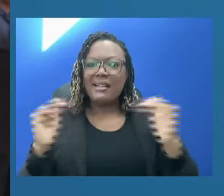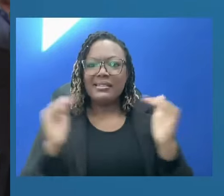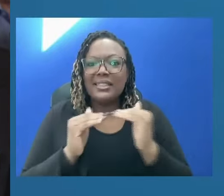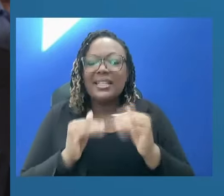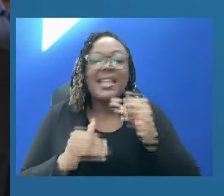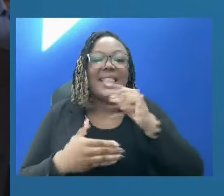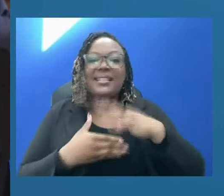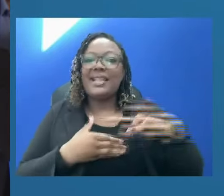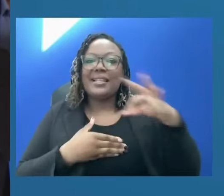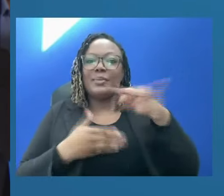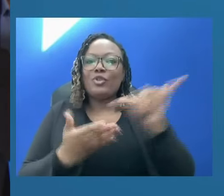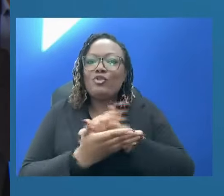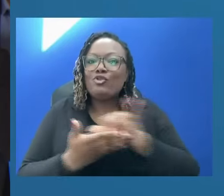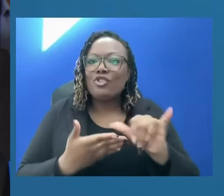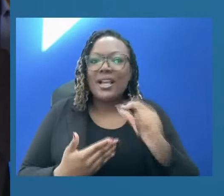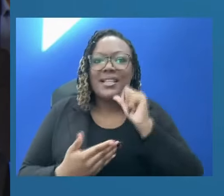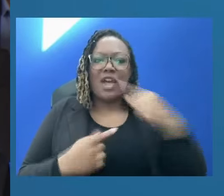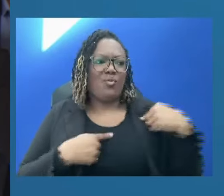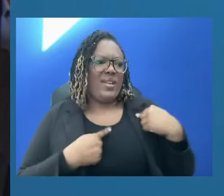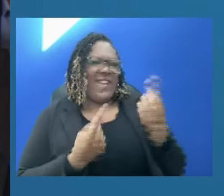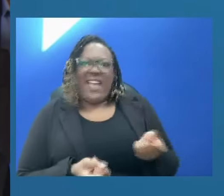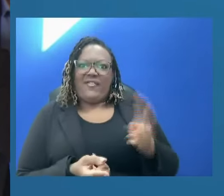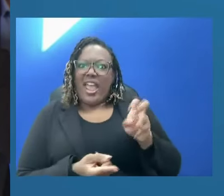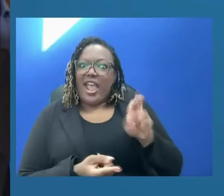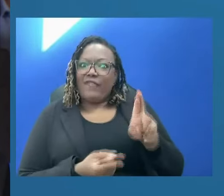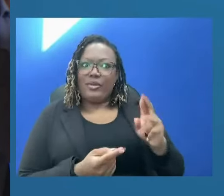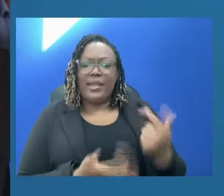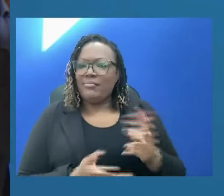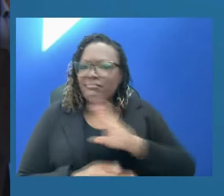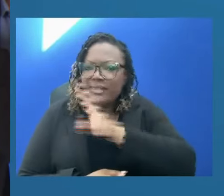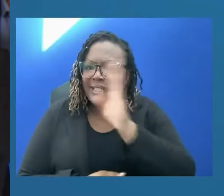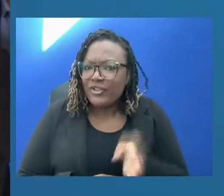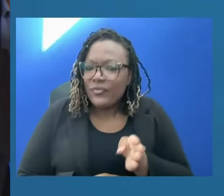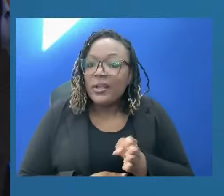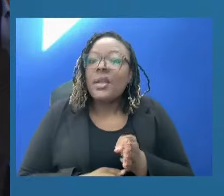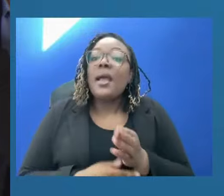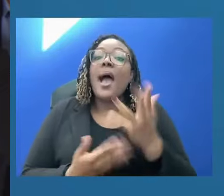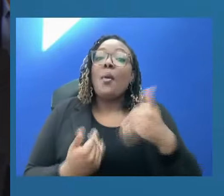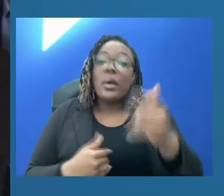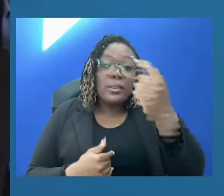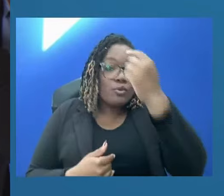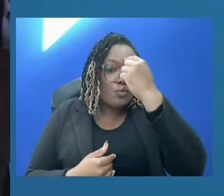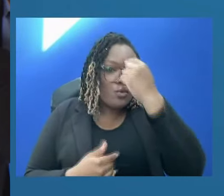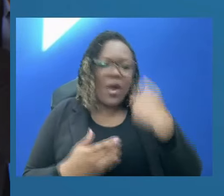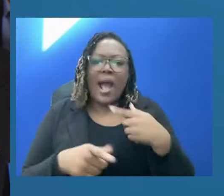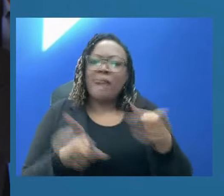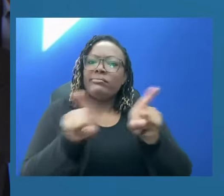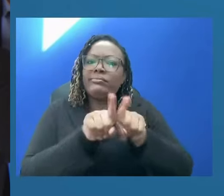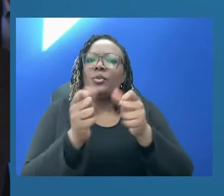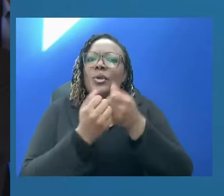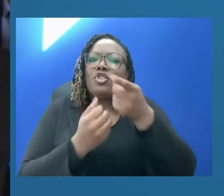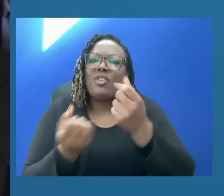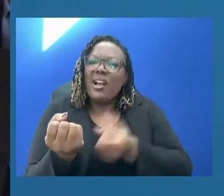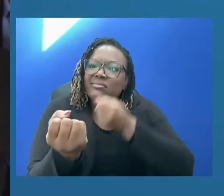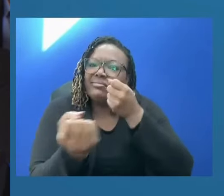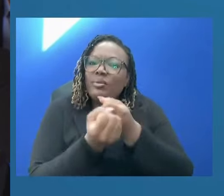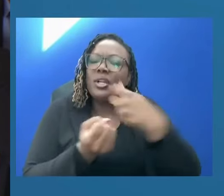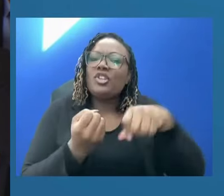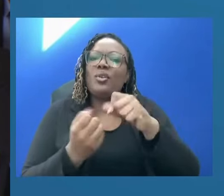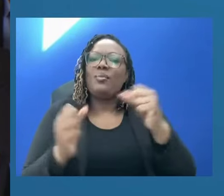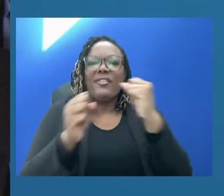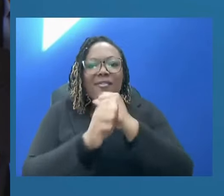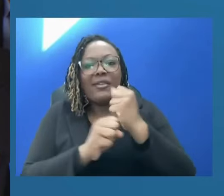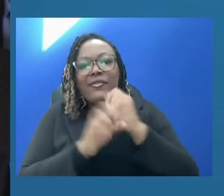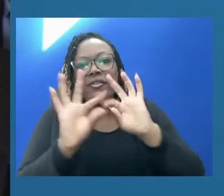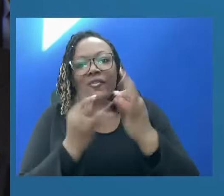spirit of New Yorkers. It's not who we've ever been. And I want them to know that I'm standing with them, shoulder to shoulder, as we fight for their families,